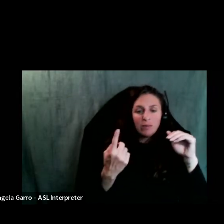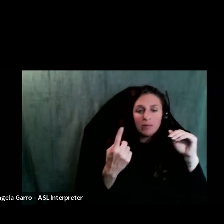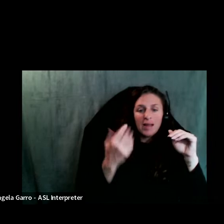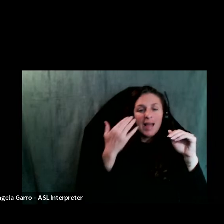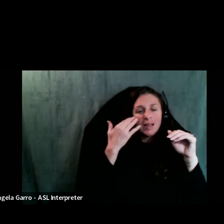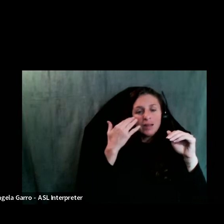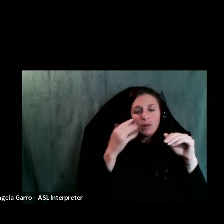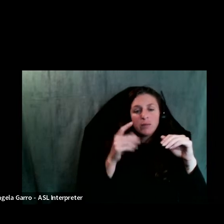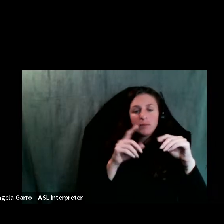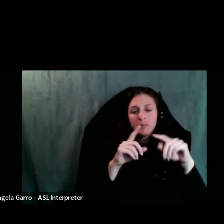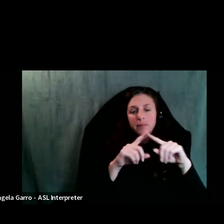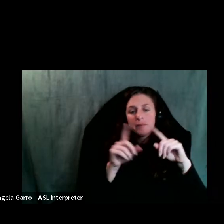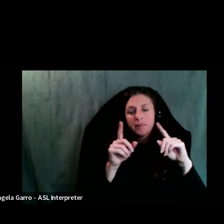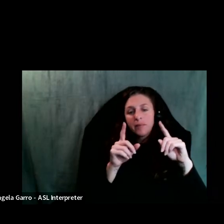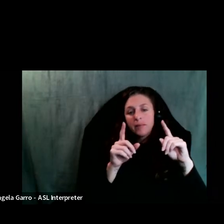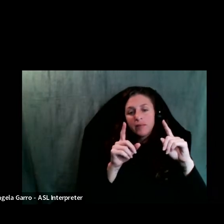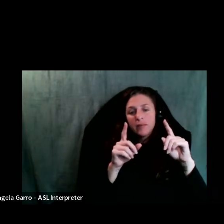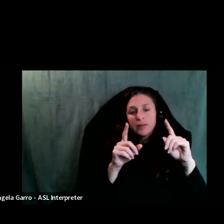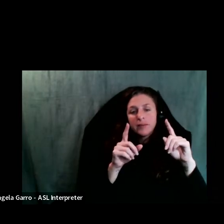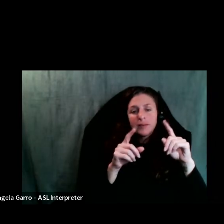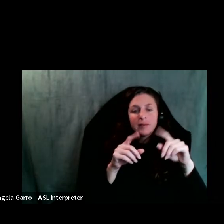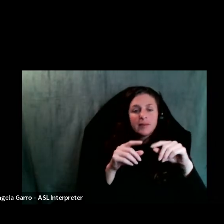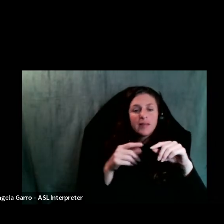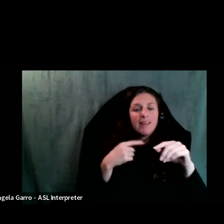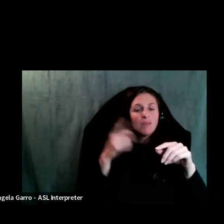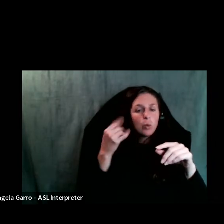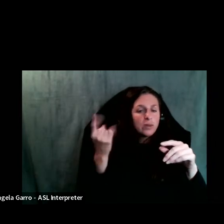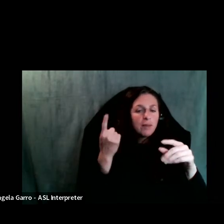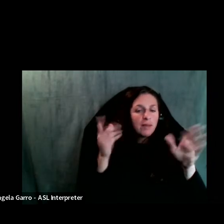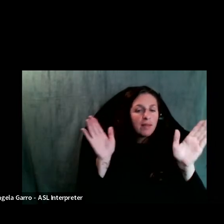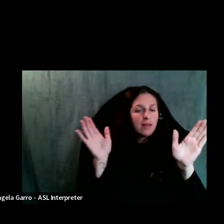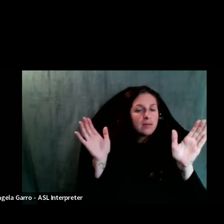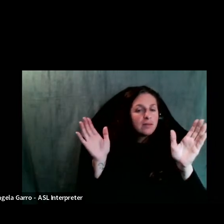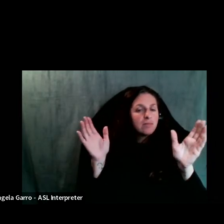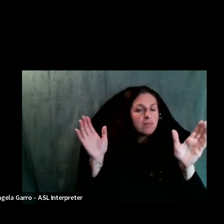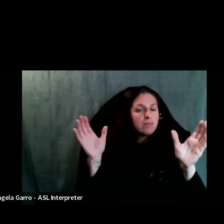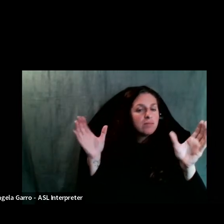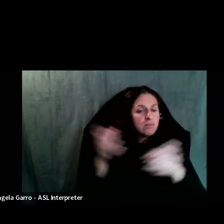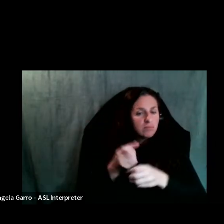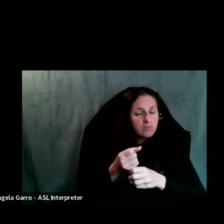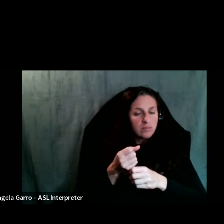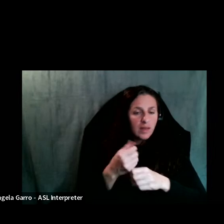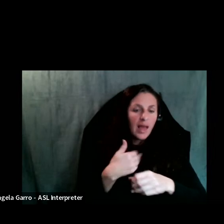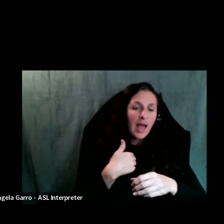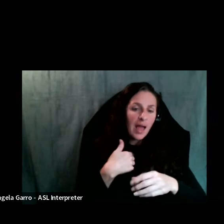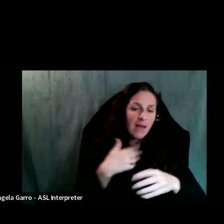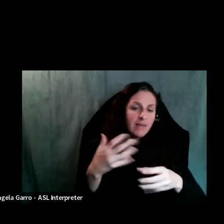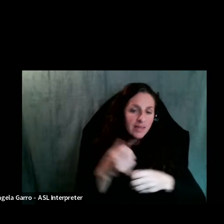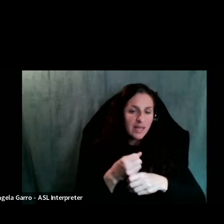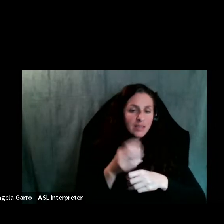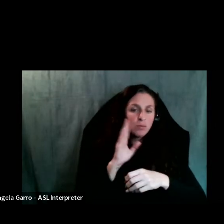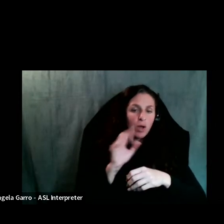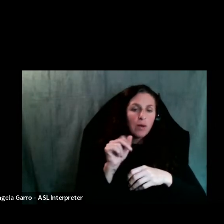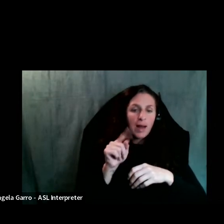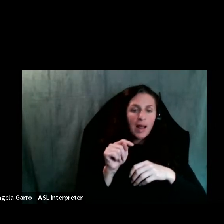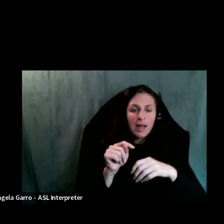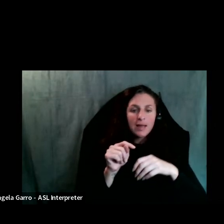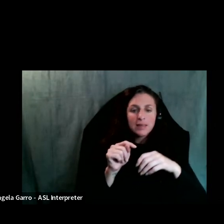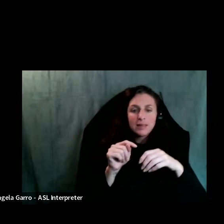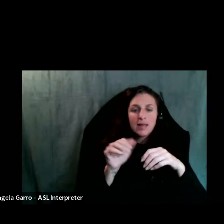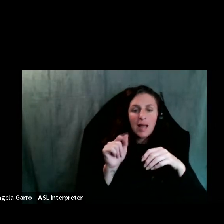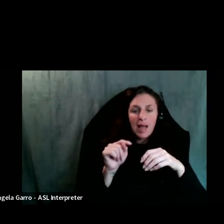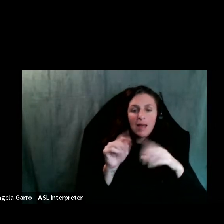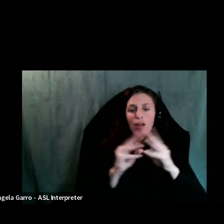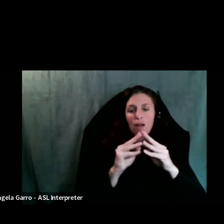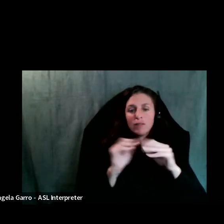even It's also if we maybe go, something condensed or something. they'll have a condensed Brown Act at at the conference? conference